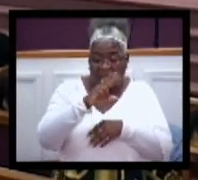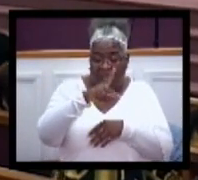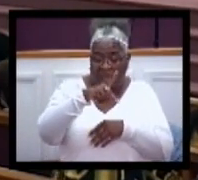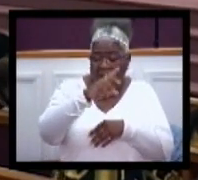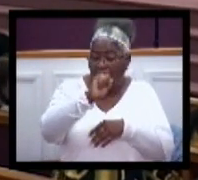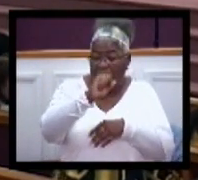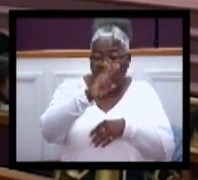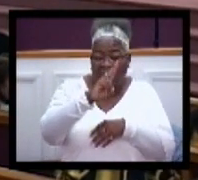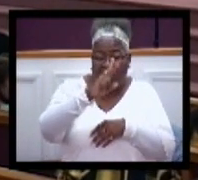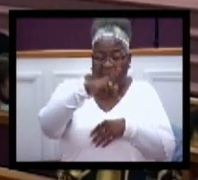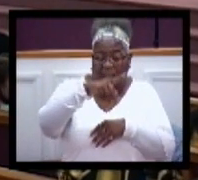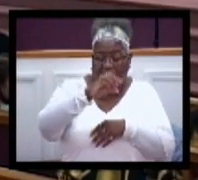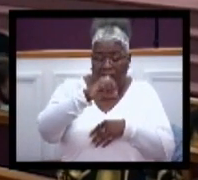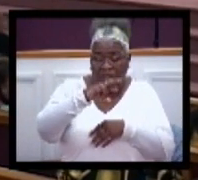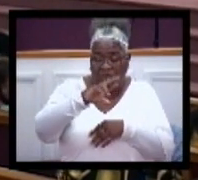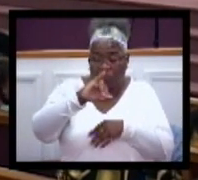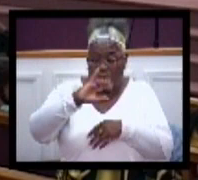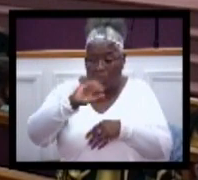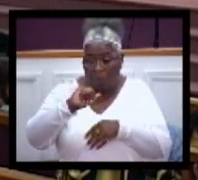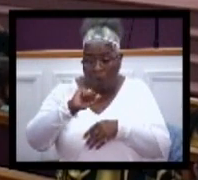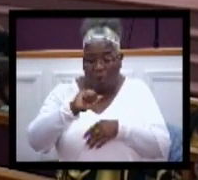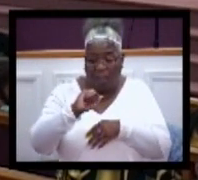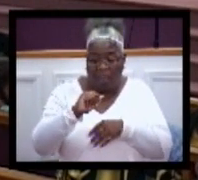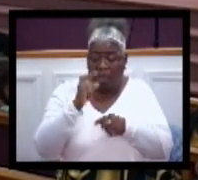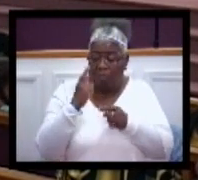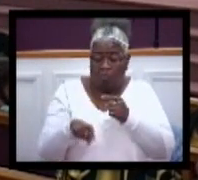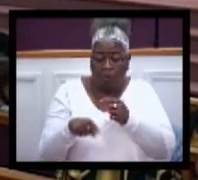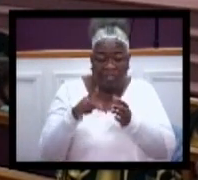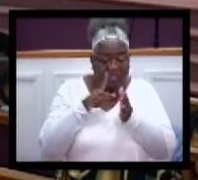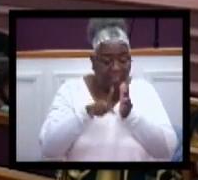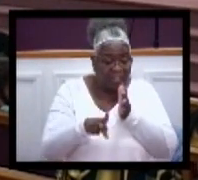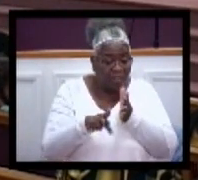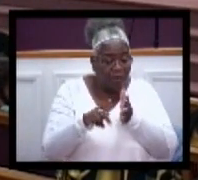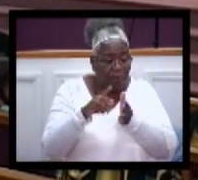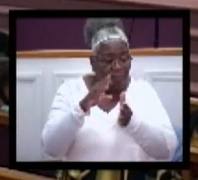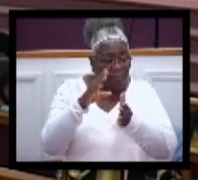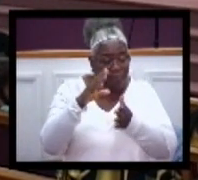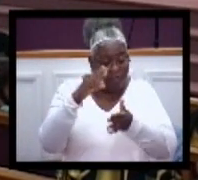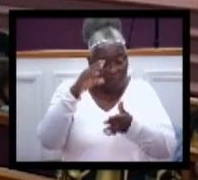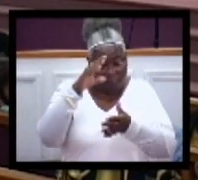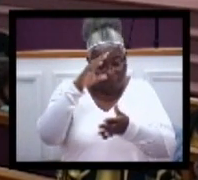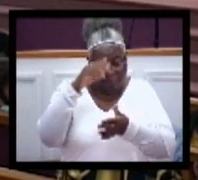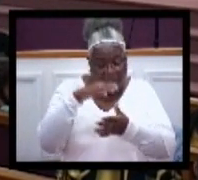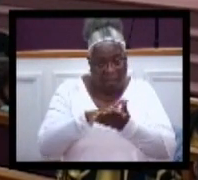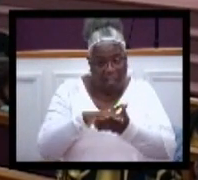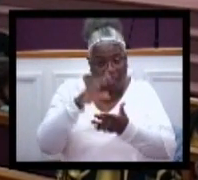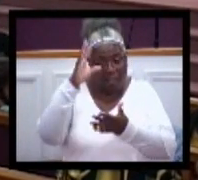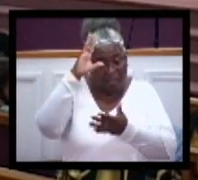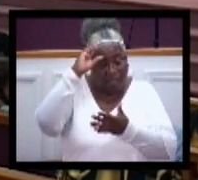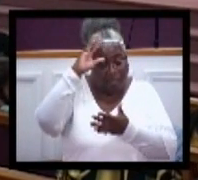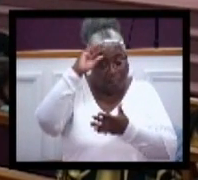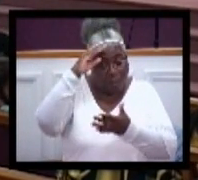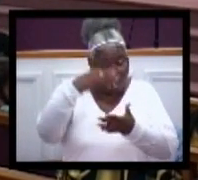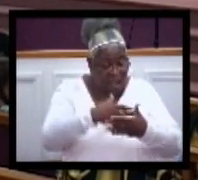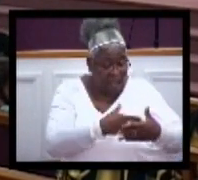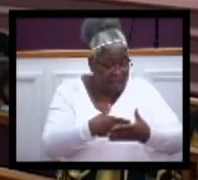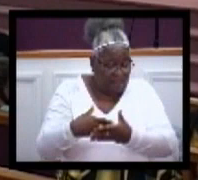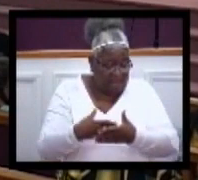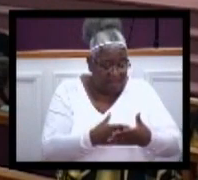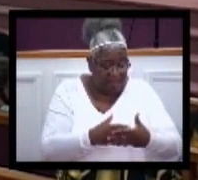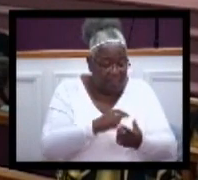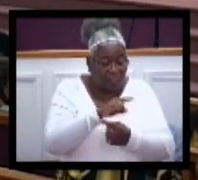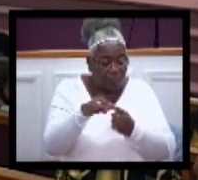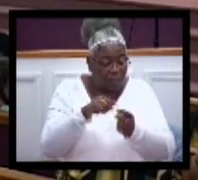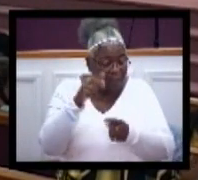not kill the boy babies. So when Pharaoh hit Puah and Zipporah, they told